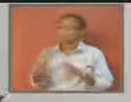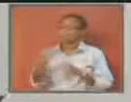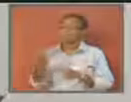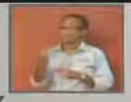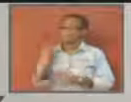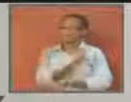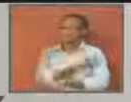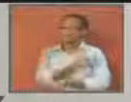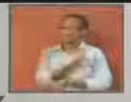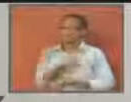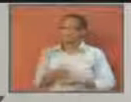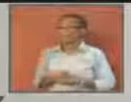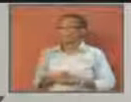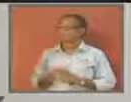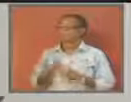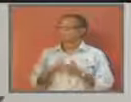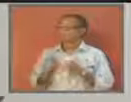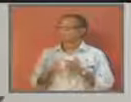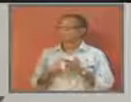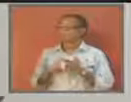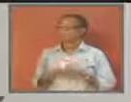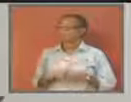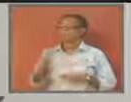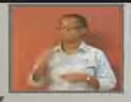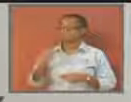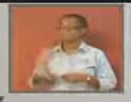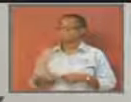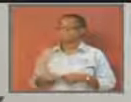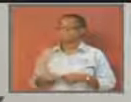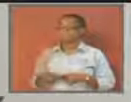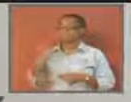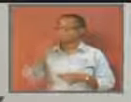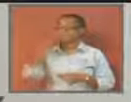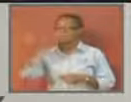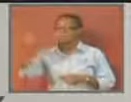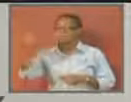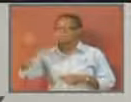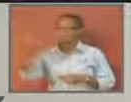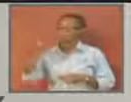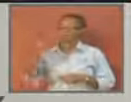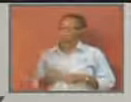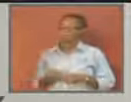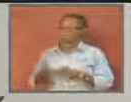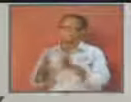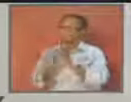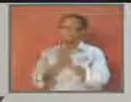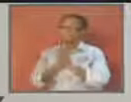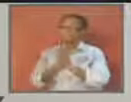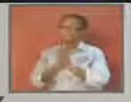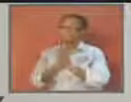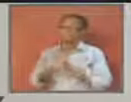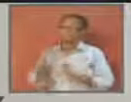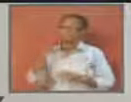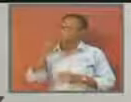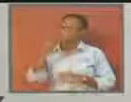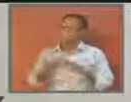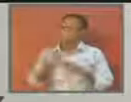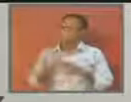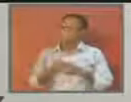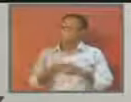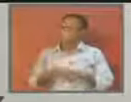8th and 9th week, and they will be scheduled. We have adopted a policy in the centers